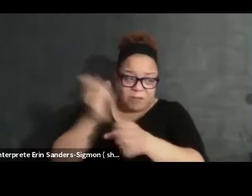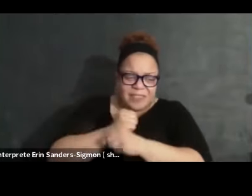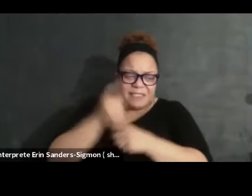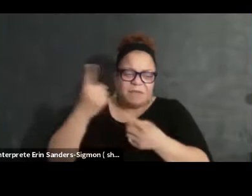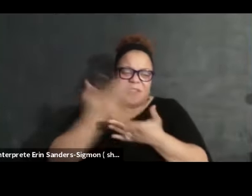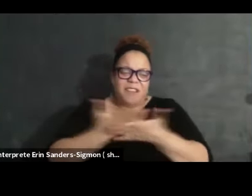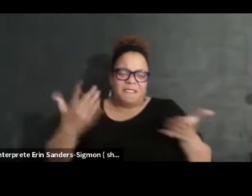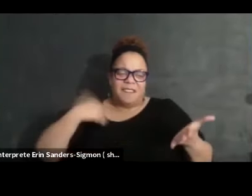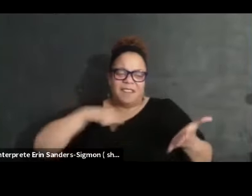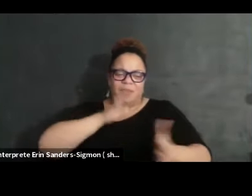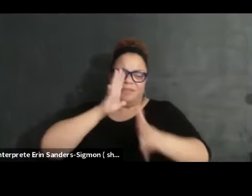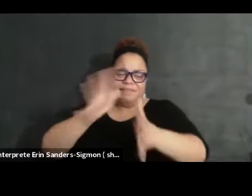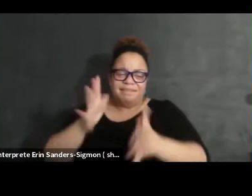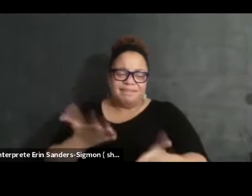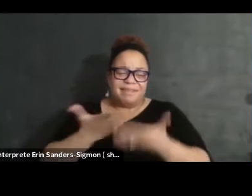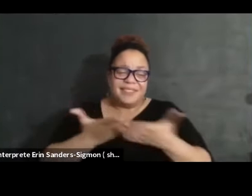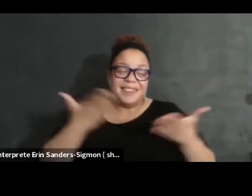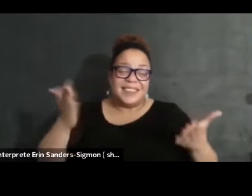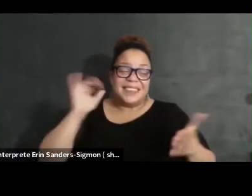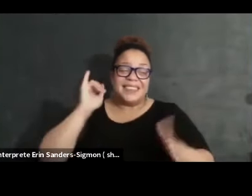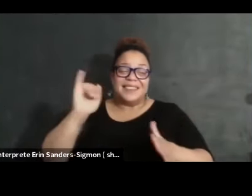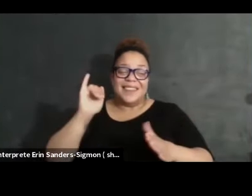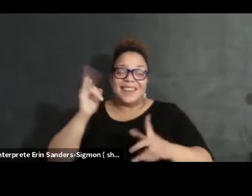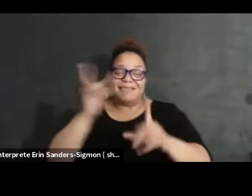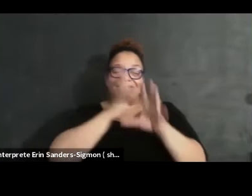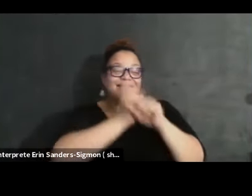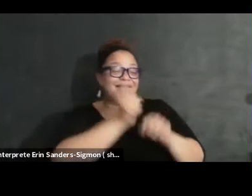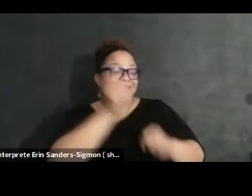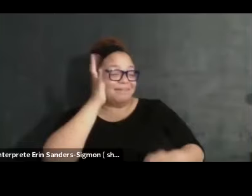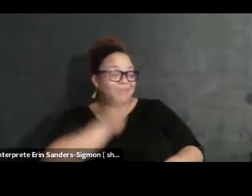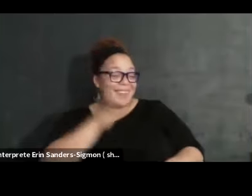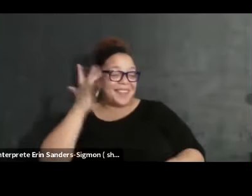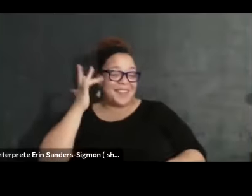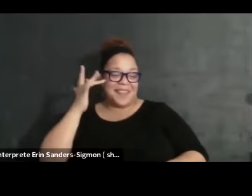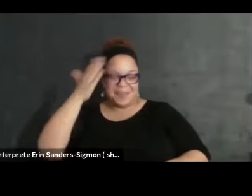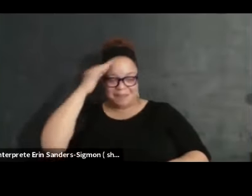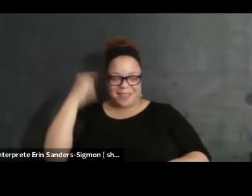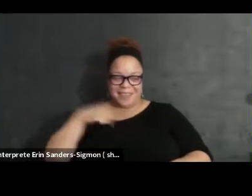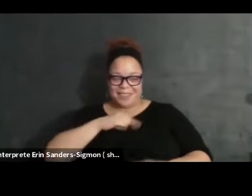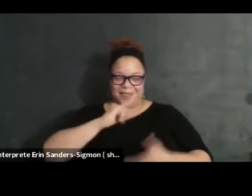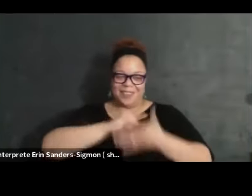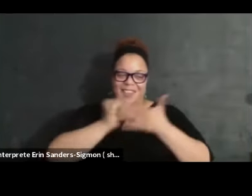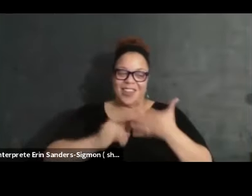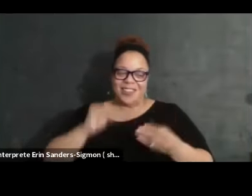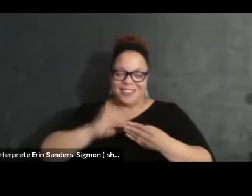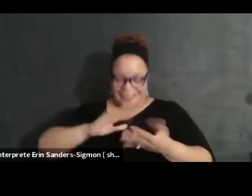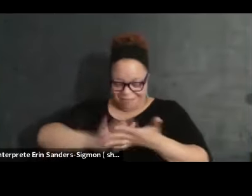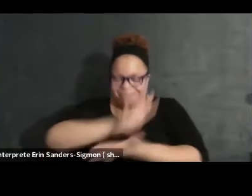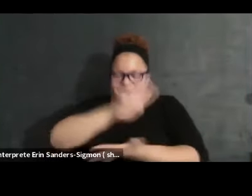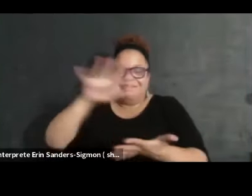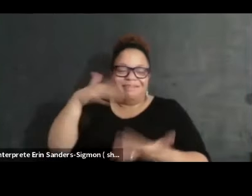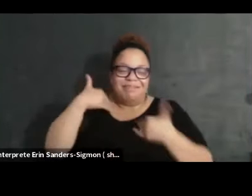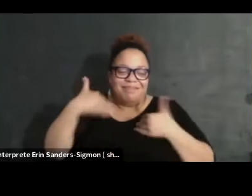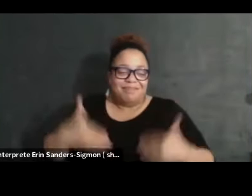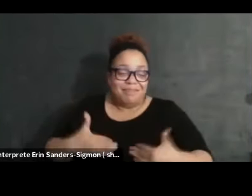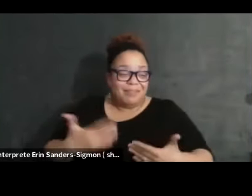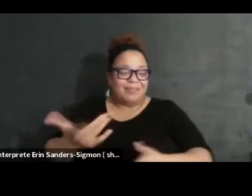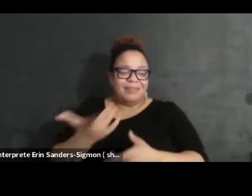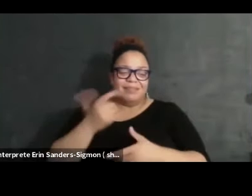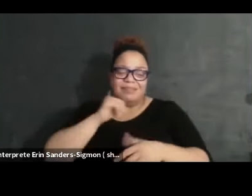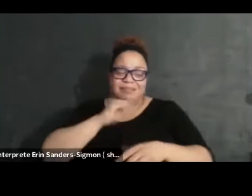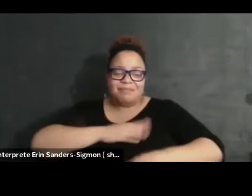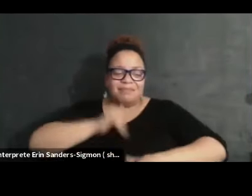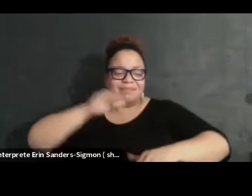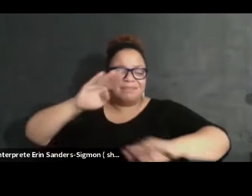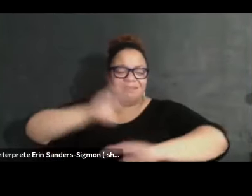we are art, an abstract body. If this body is not fulfilling a void for you, then it is non-existent. Shadow